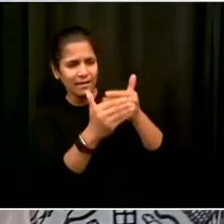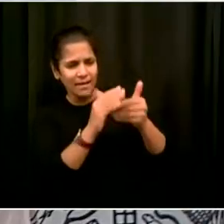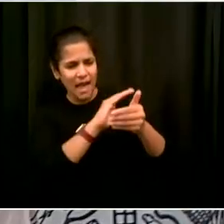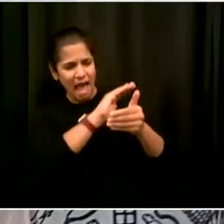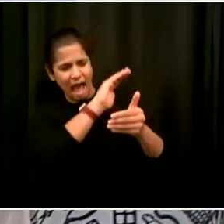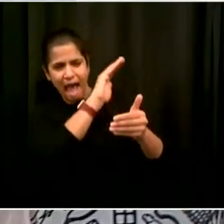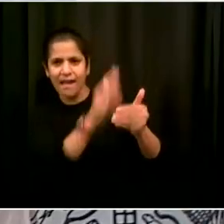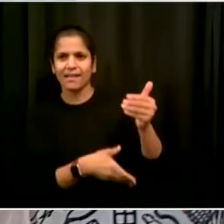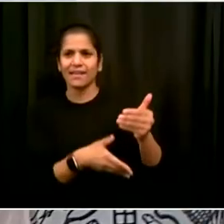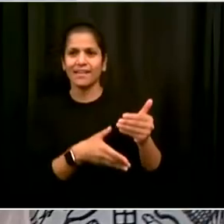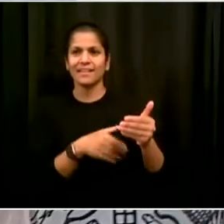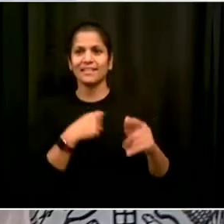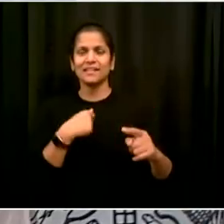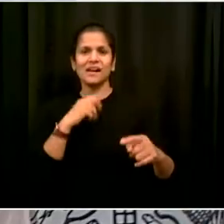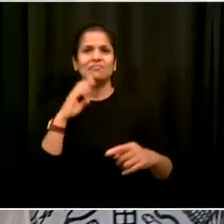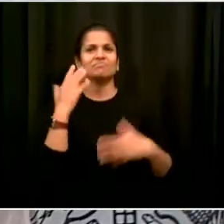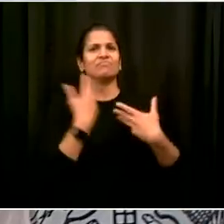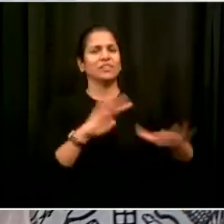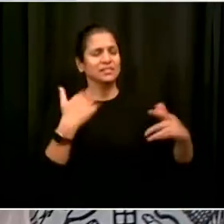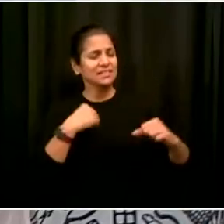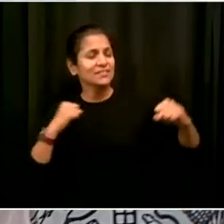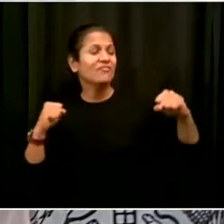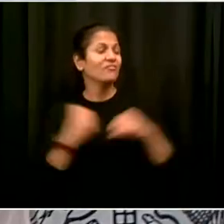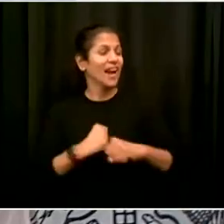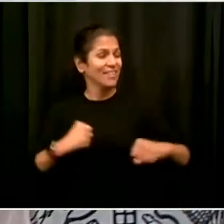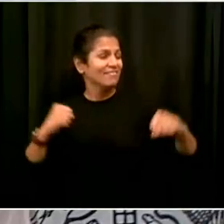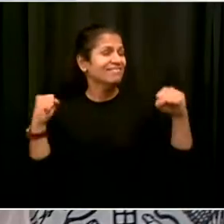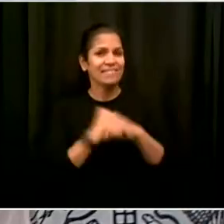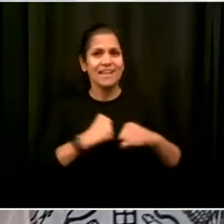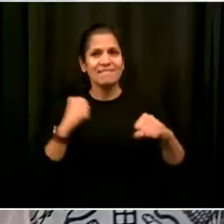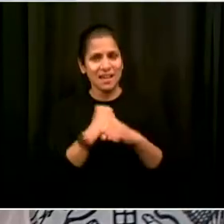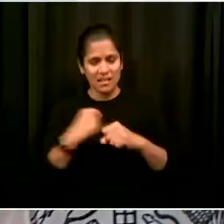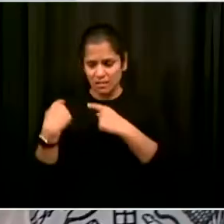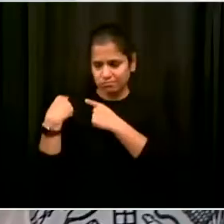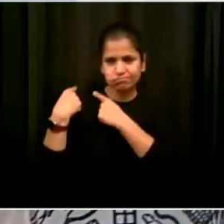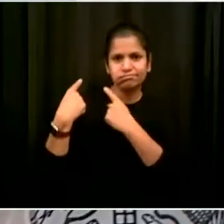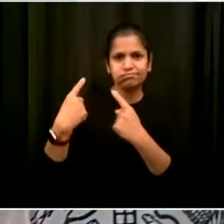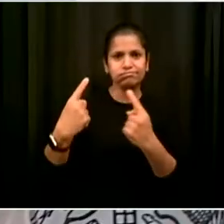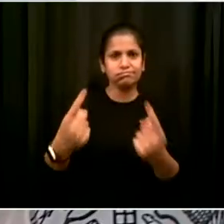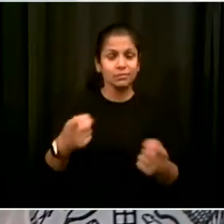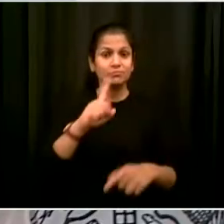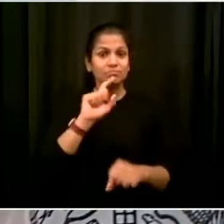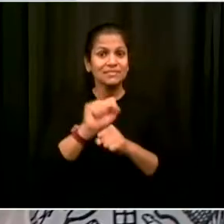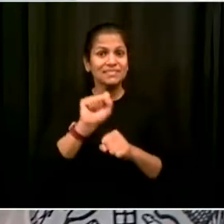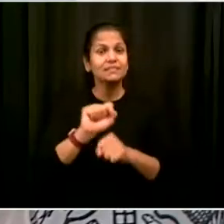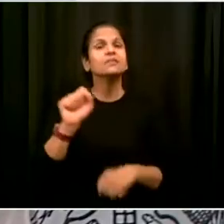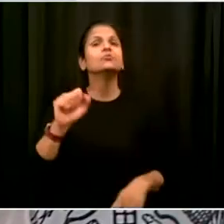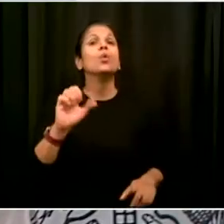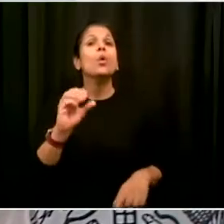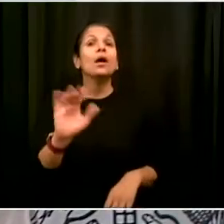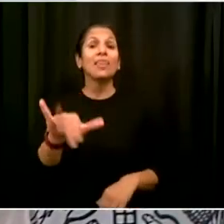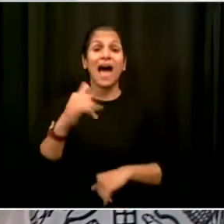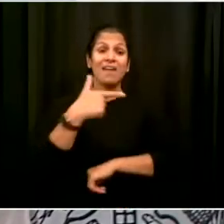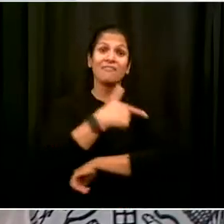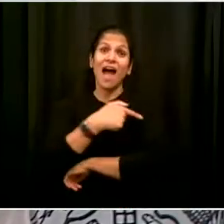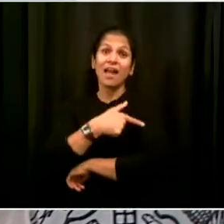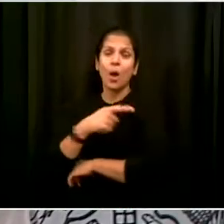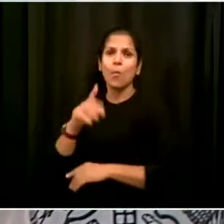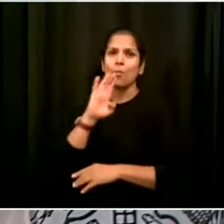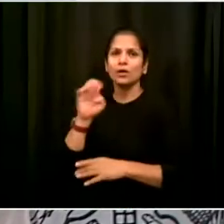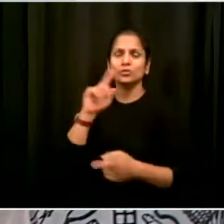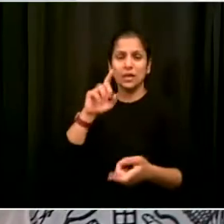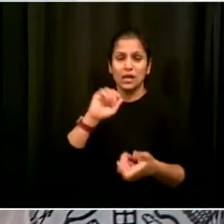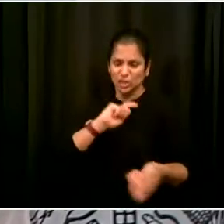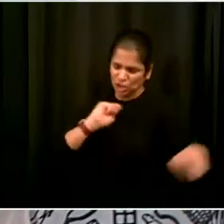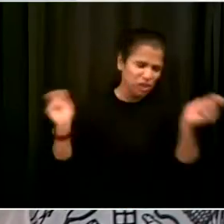And we need to recognize the fact that the vaccine is coming changes everything. It'll allow us to end this pandemic. It will allow us to get